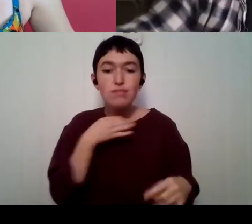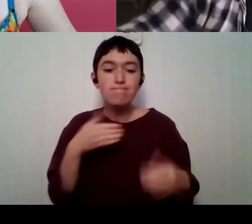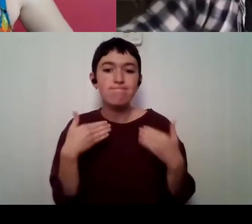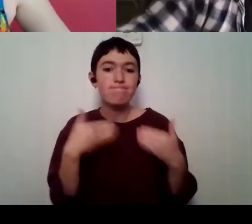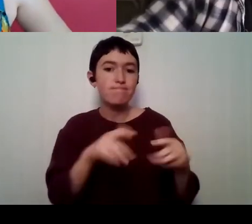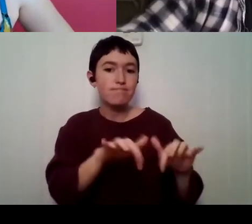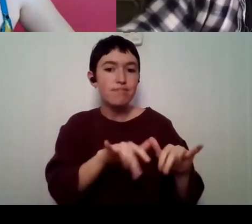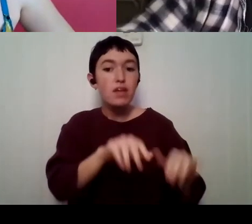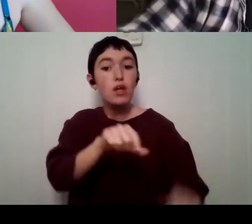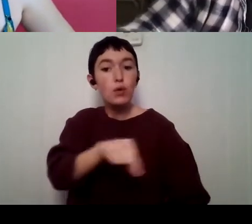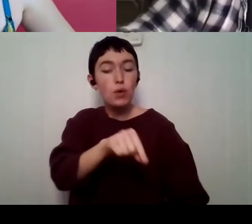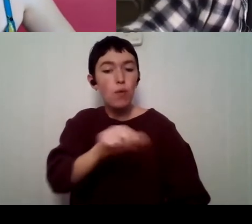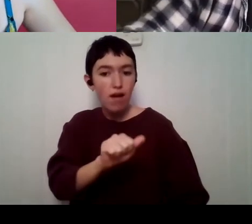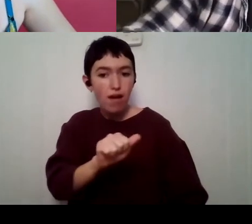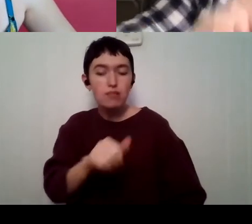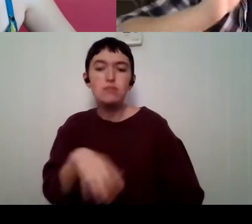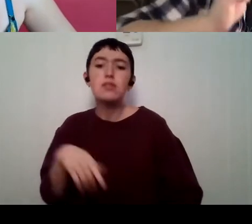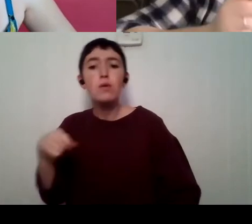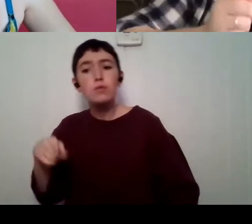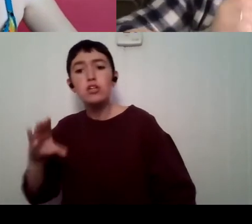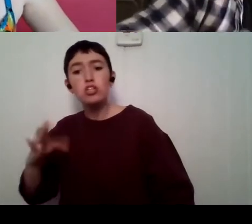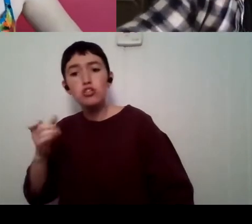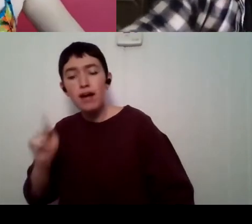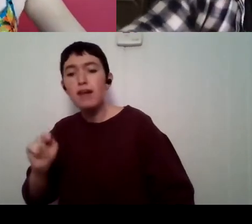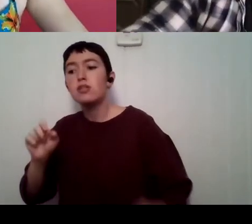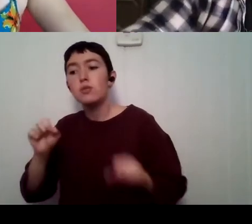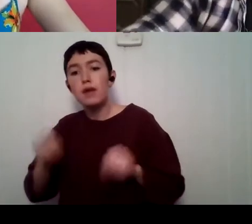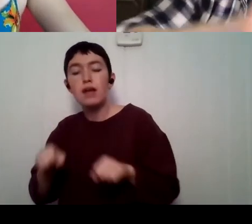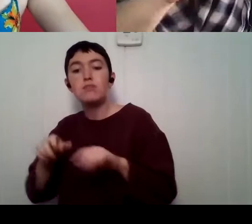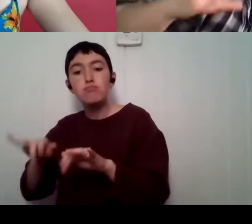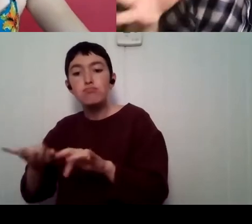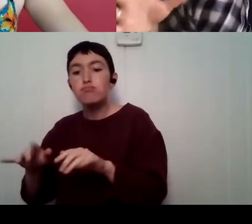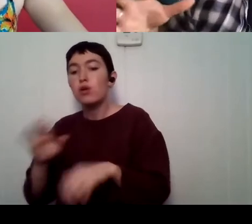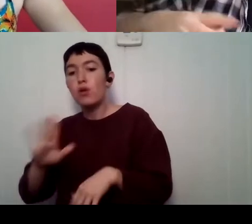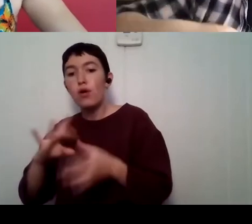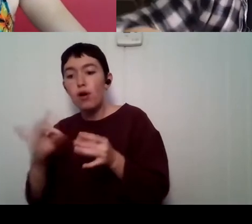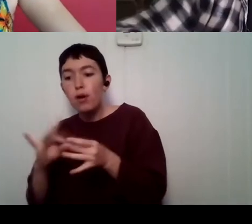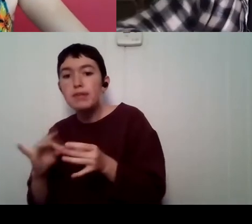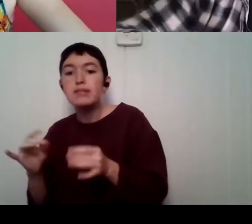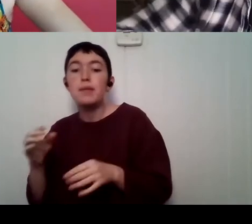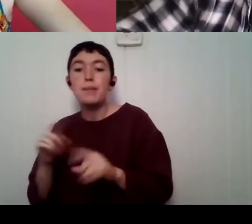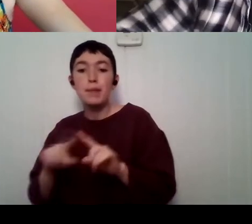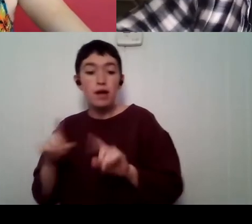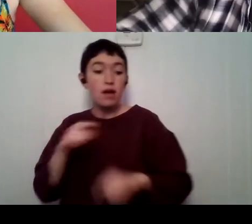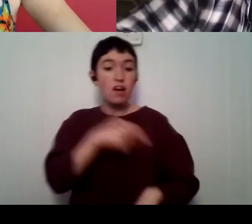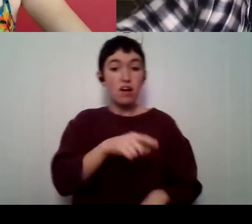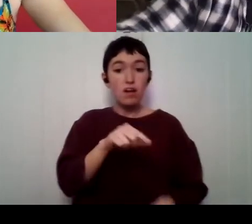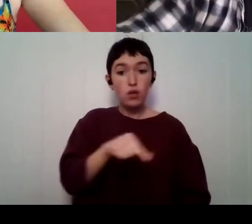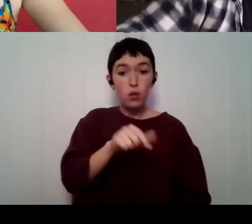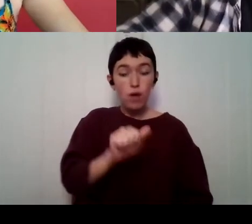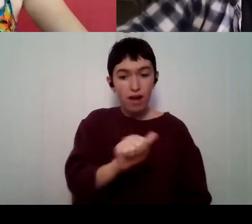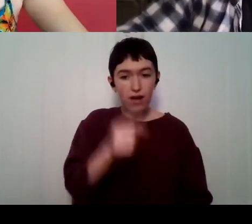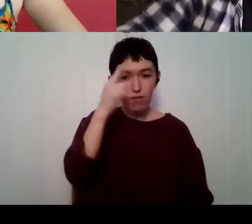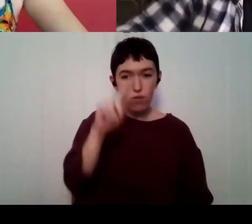there's a Q&A. You can talk in the chat if you'd like, but if you have a question, please put it in the Q&A. It's easier for me to keep track of everybody's